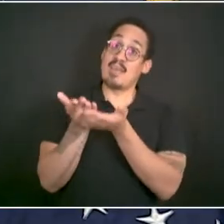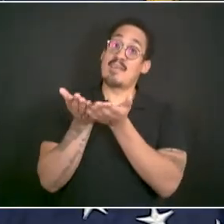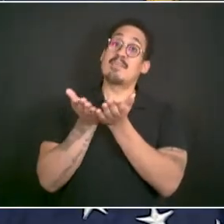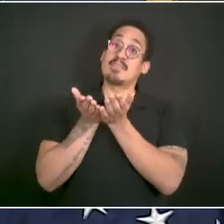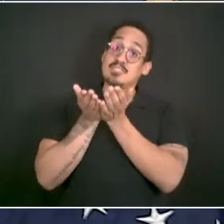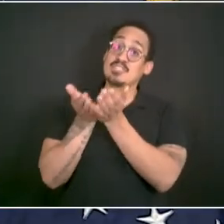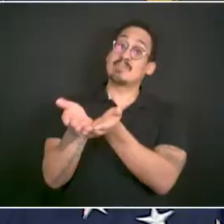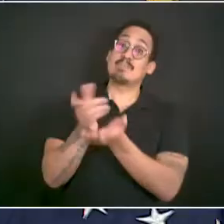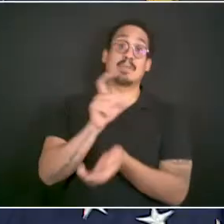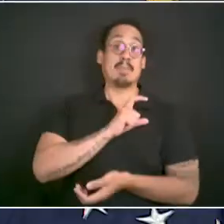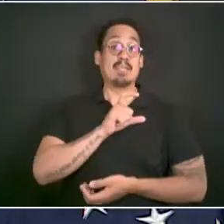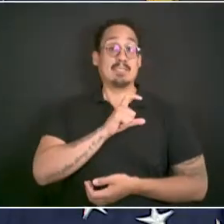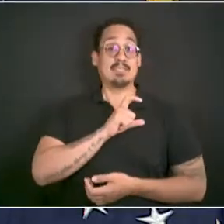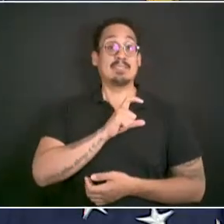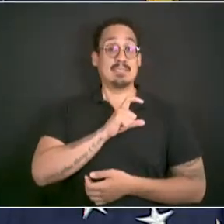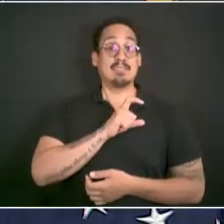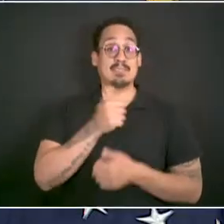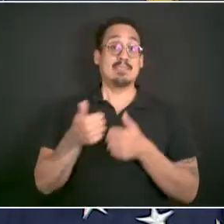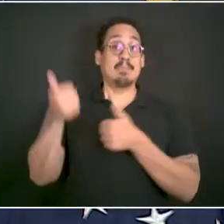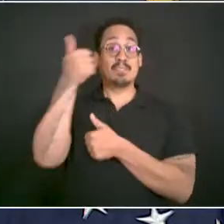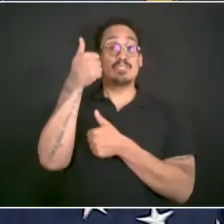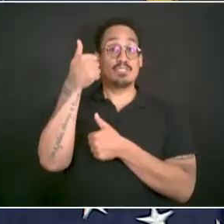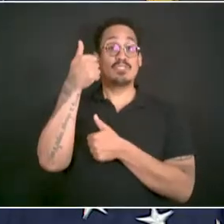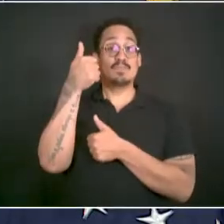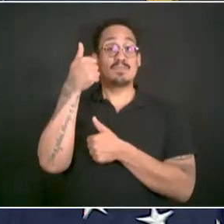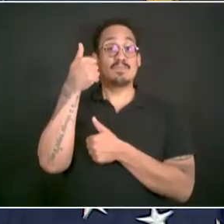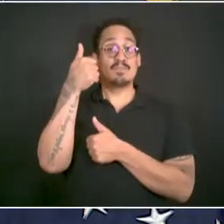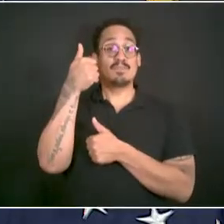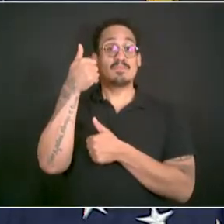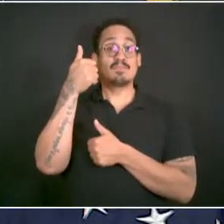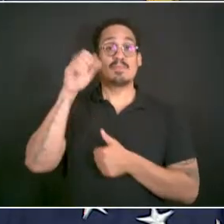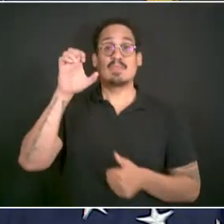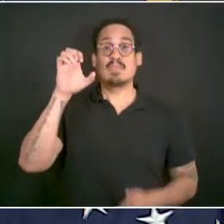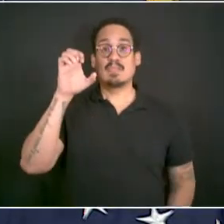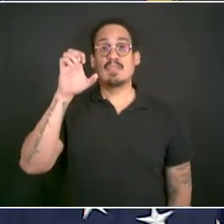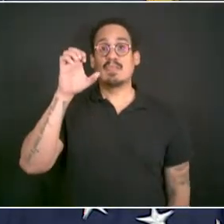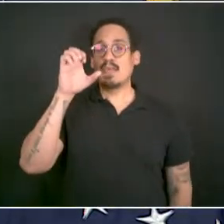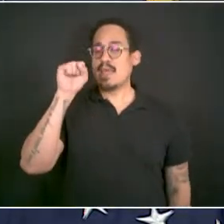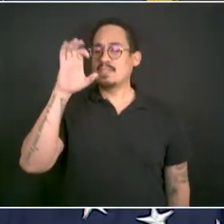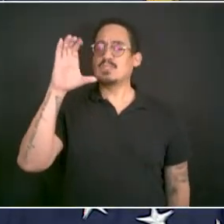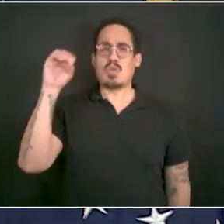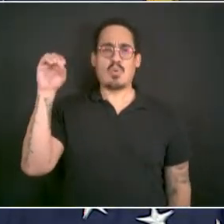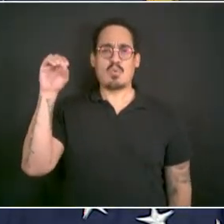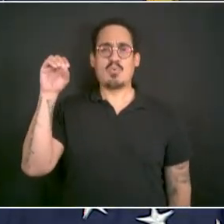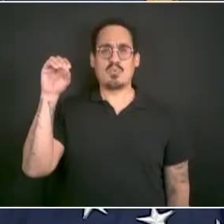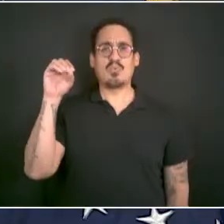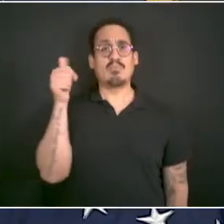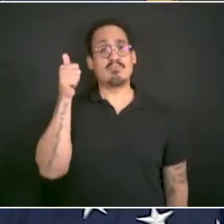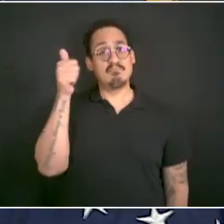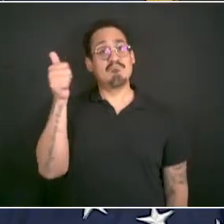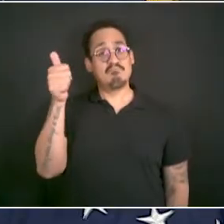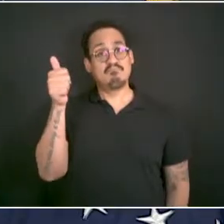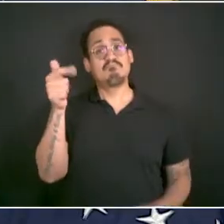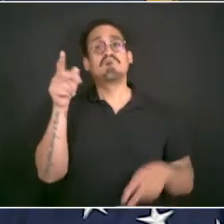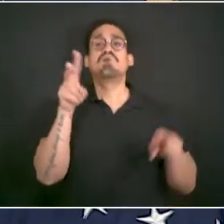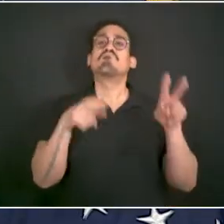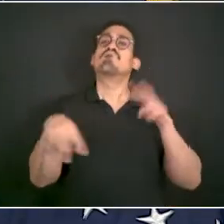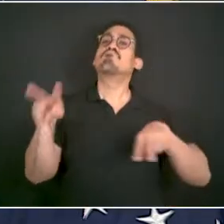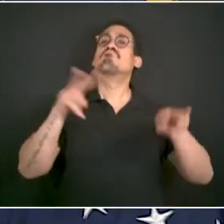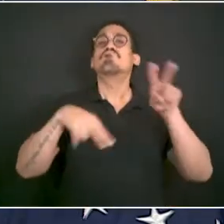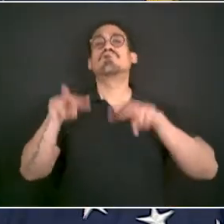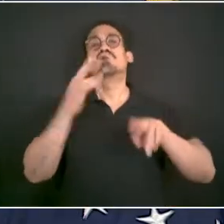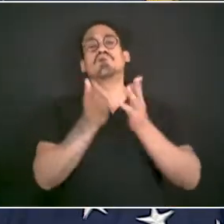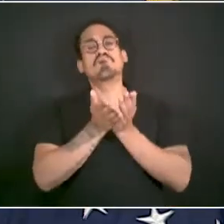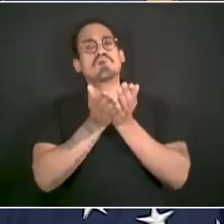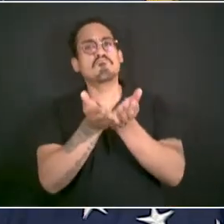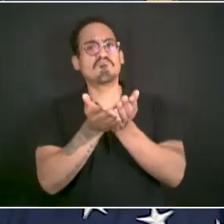the Zach Isco, Commissioner Isco, the fire commissioner and others, we were doing an observation of the ship. And someone